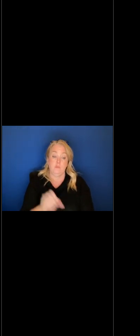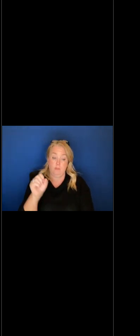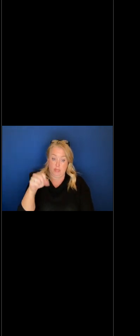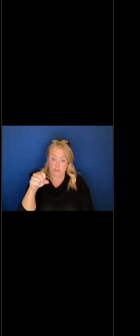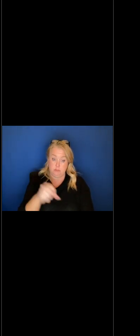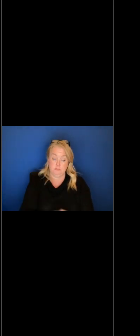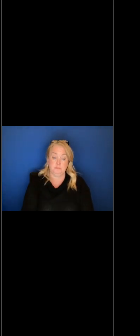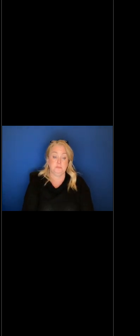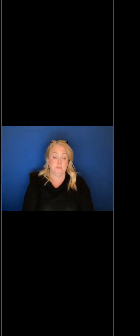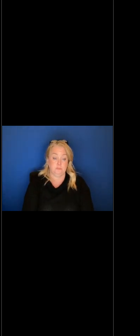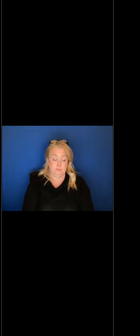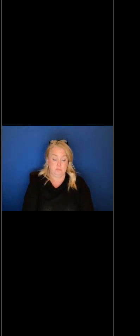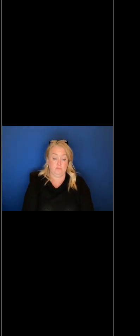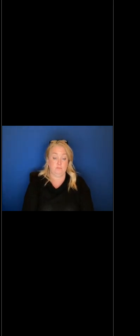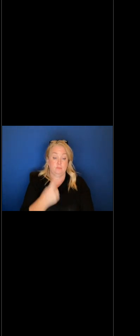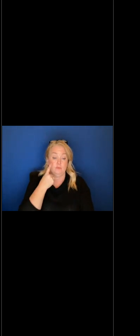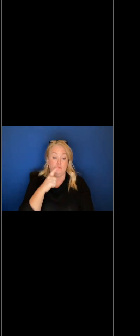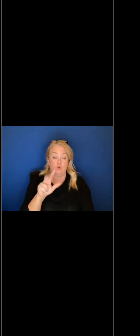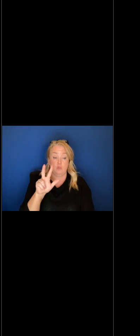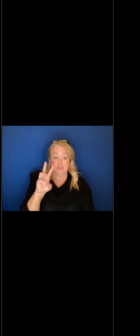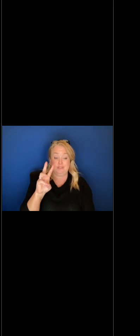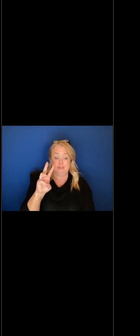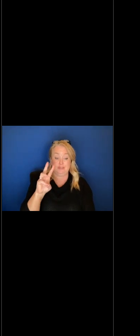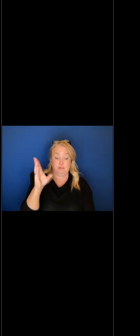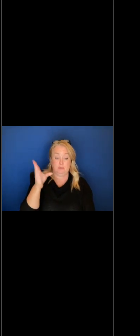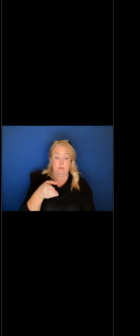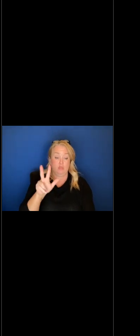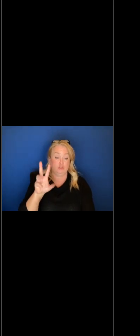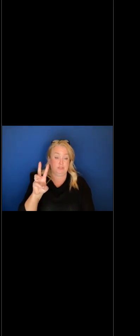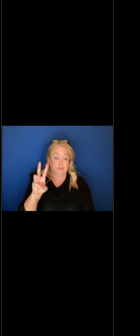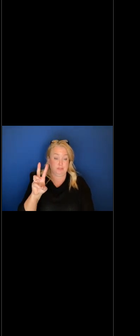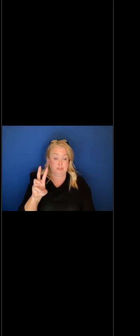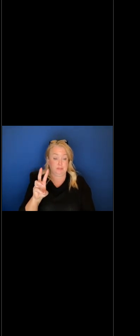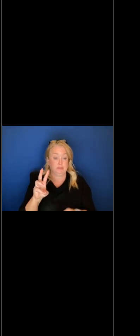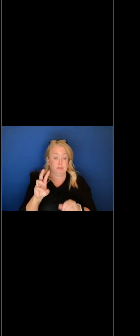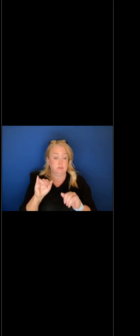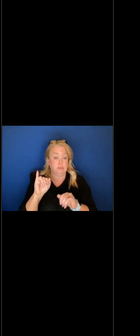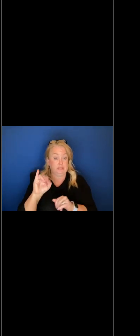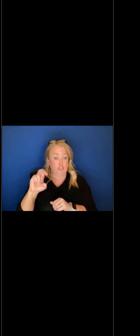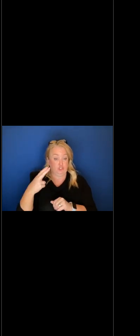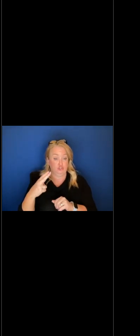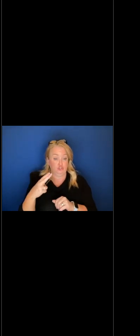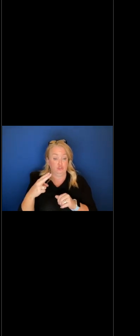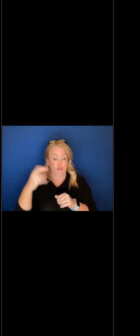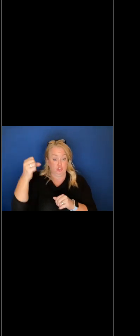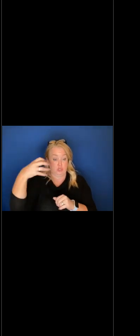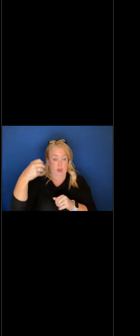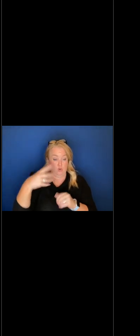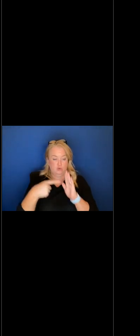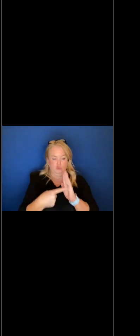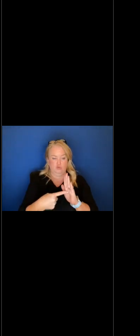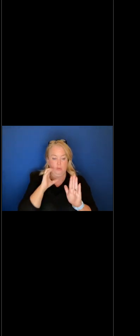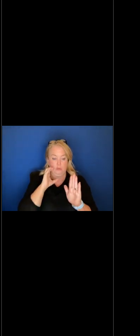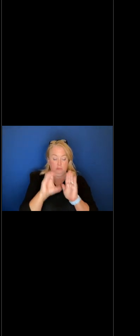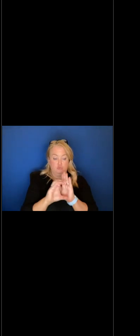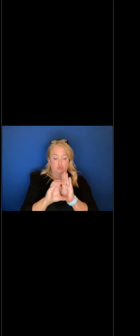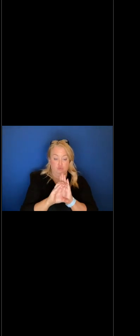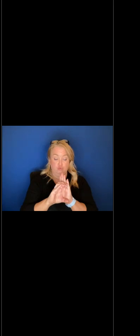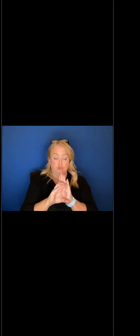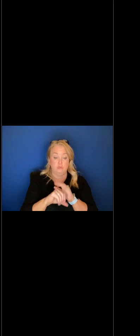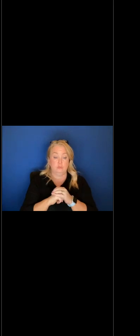yes. For a 36 by 36 inch shower, as shown in figure